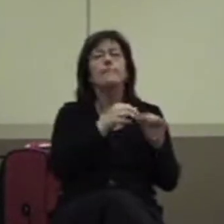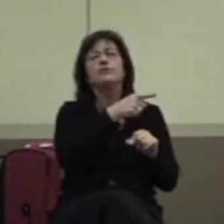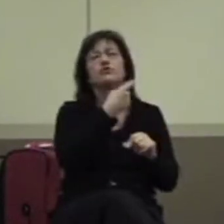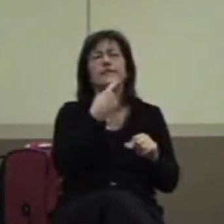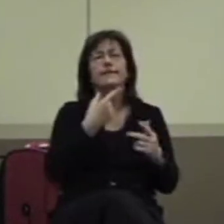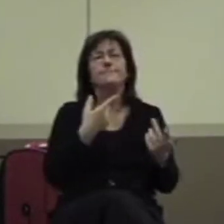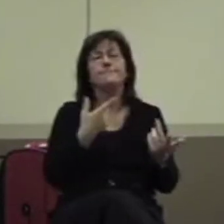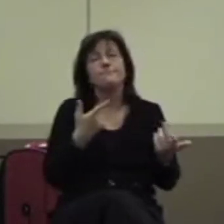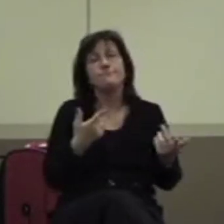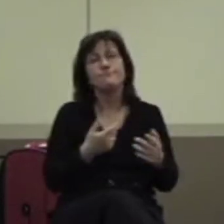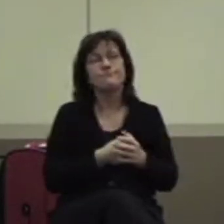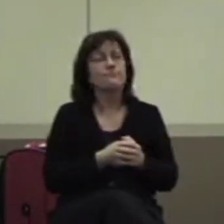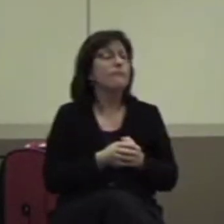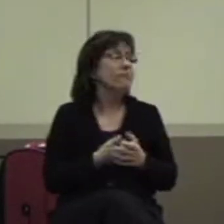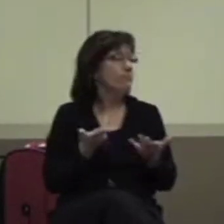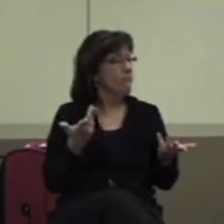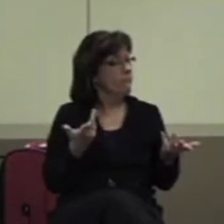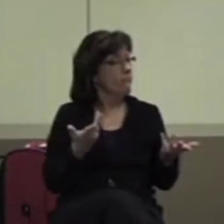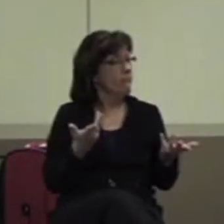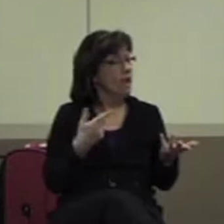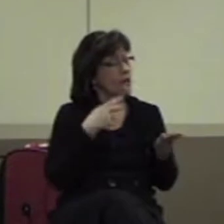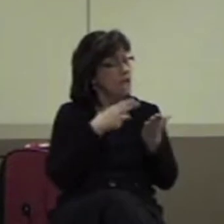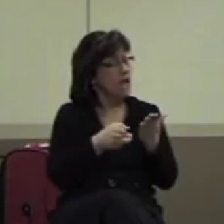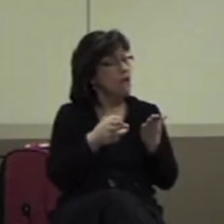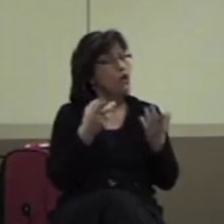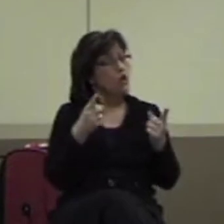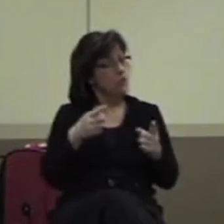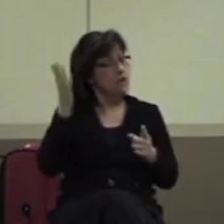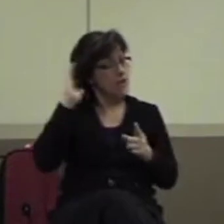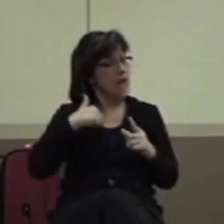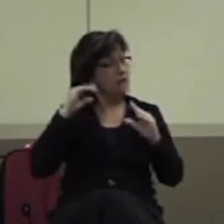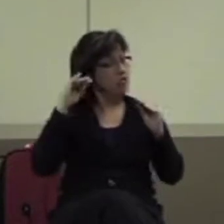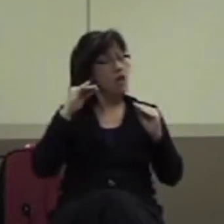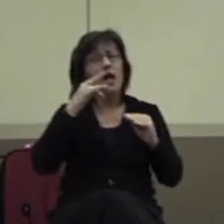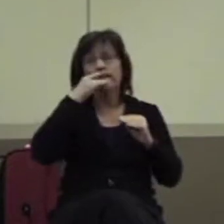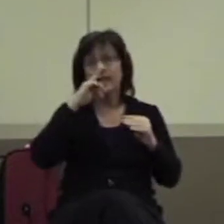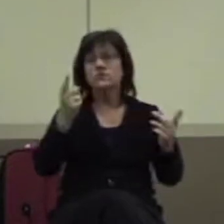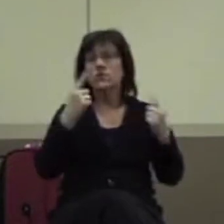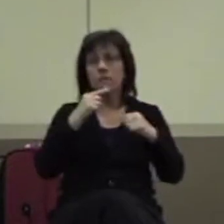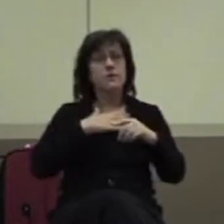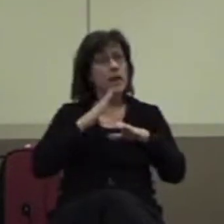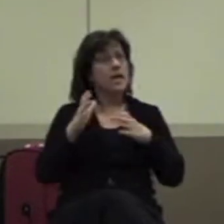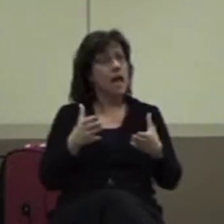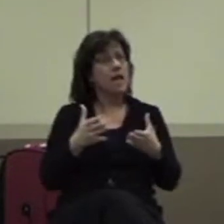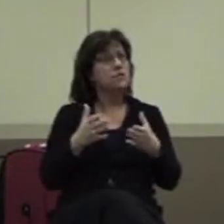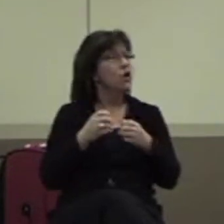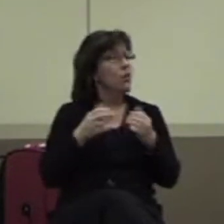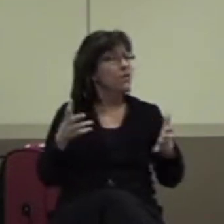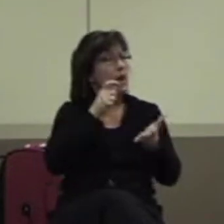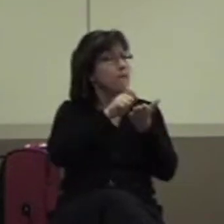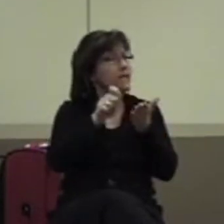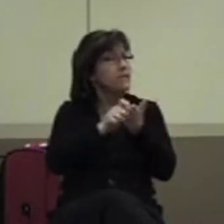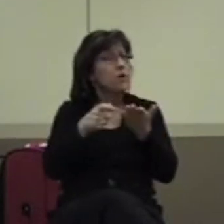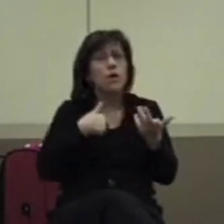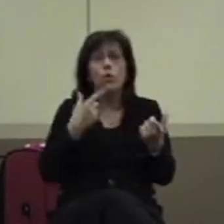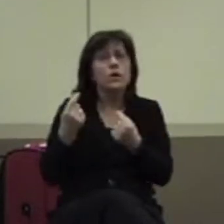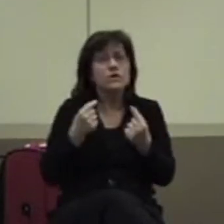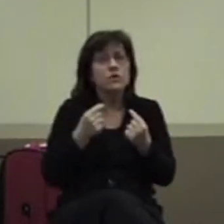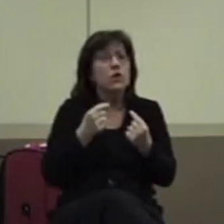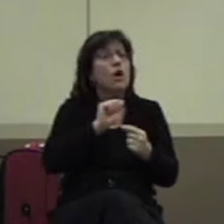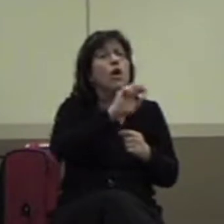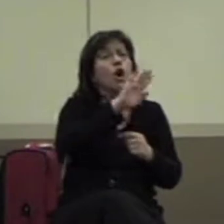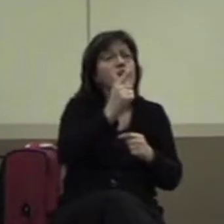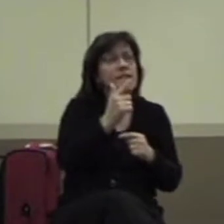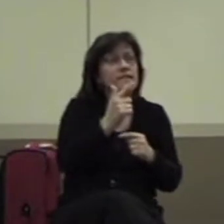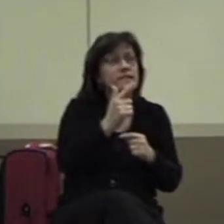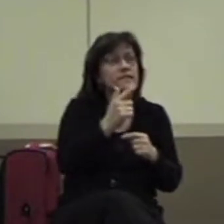comments that she made. And I said, "Well, I'm going to be honest, when I taught, I had kids come to my class without a pencil. And what I did in